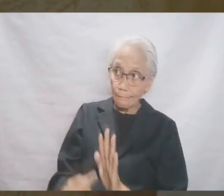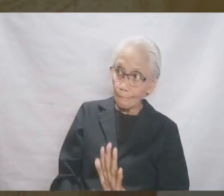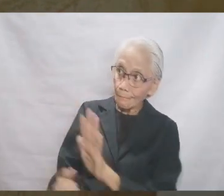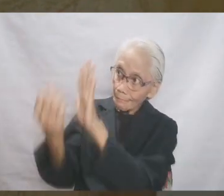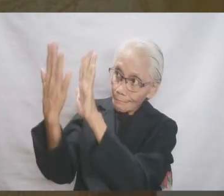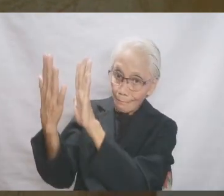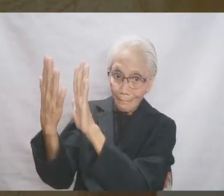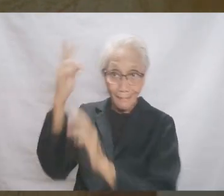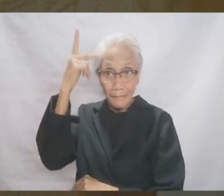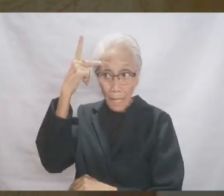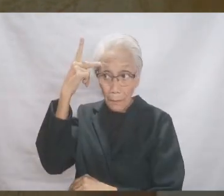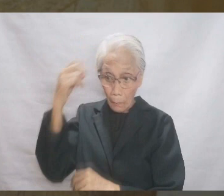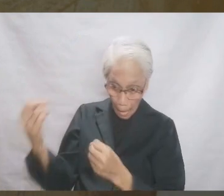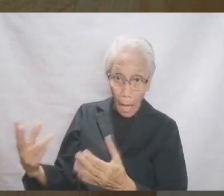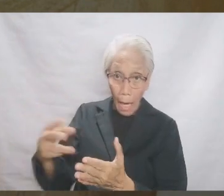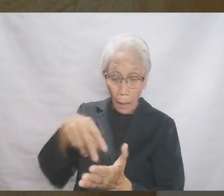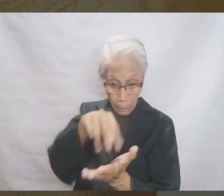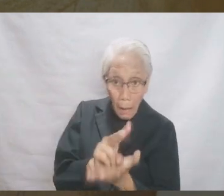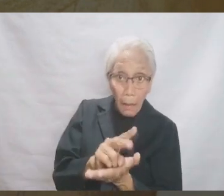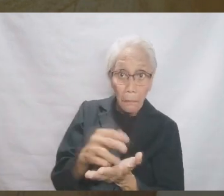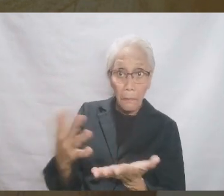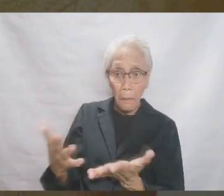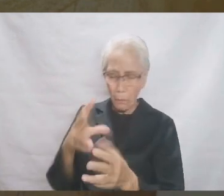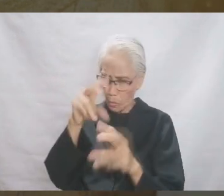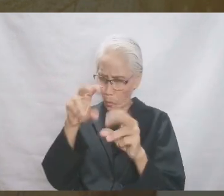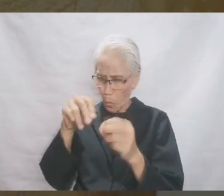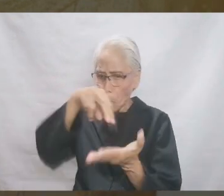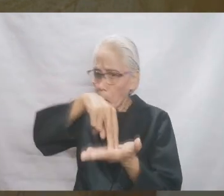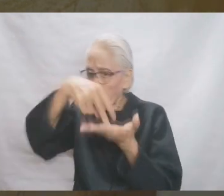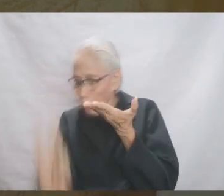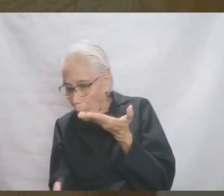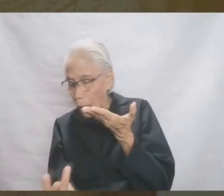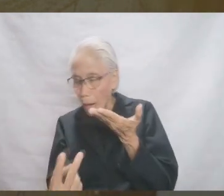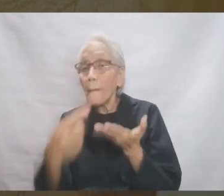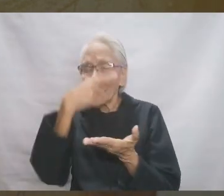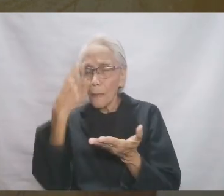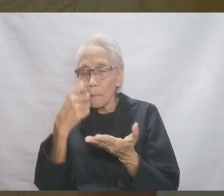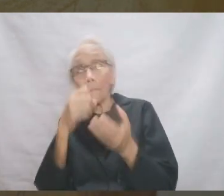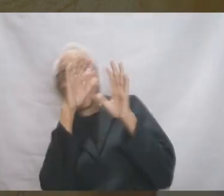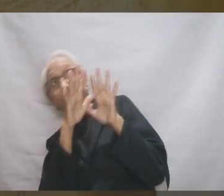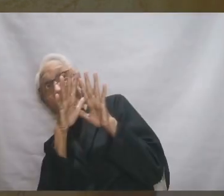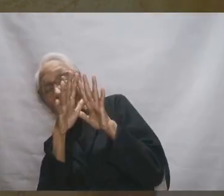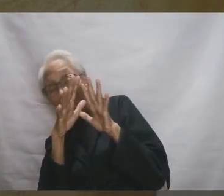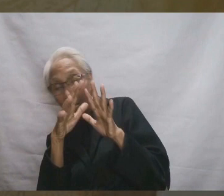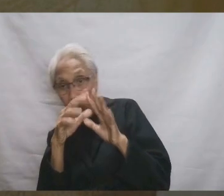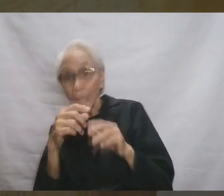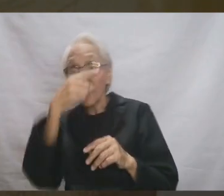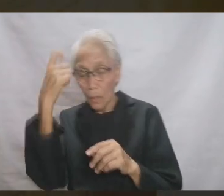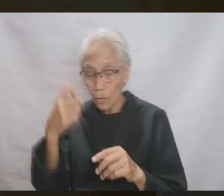Pablo, nag-trance ba si Pablo? Hindi. Nahulog lang siya dahil nagitla siya sa